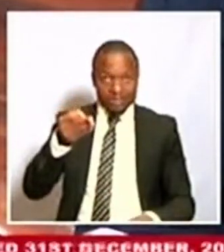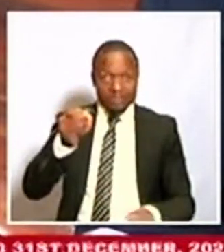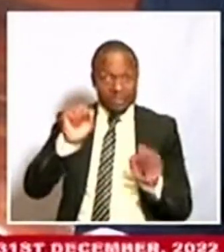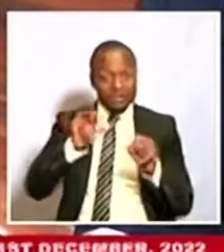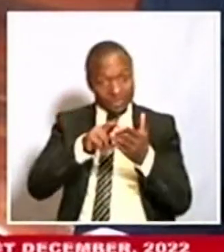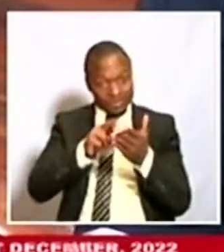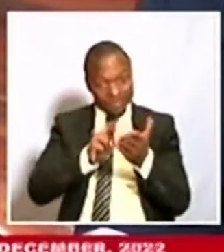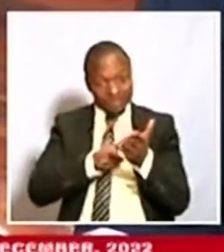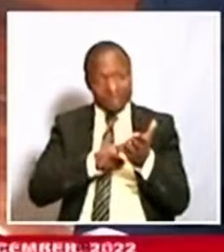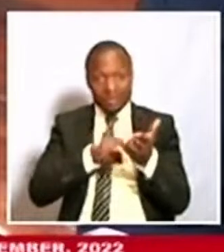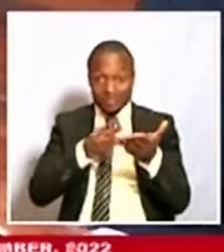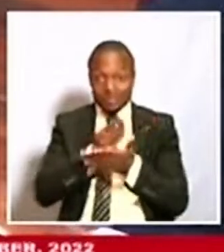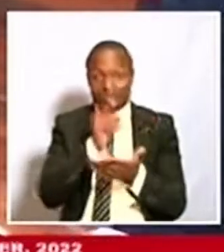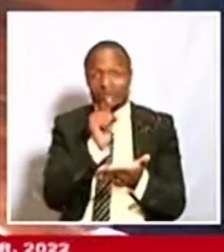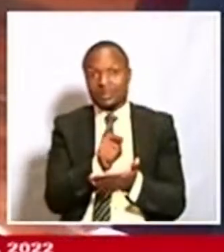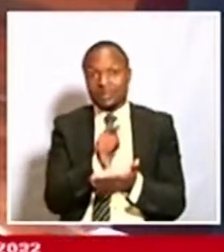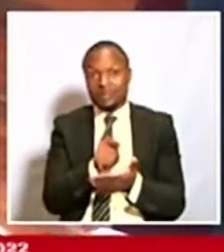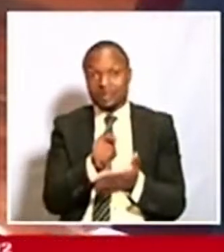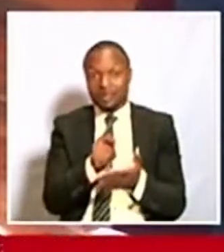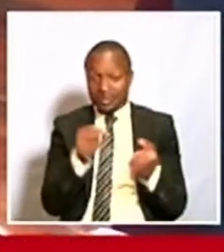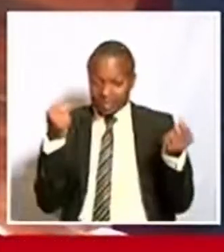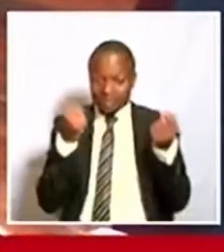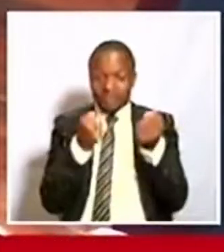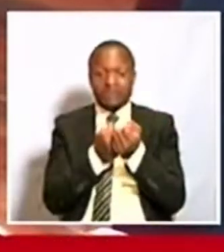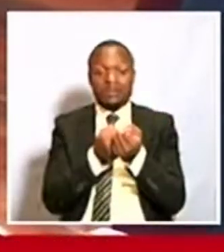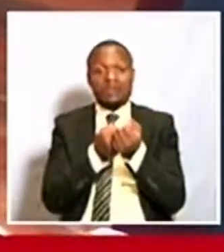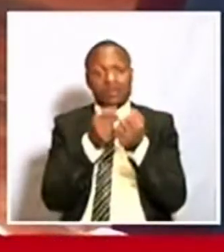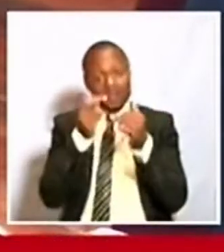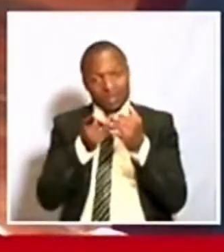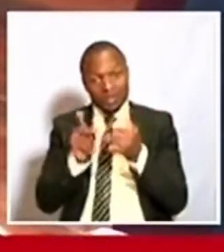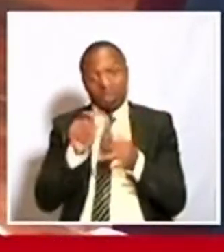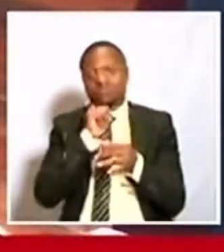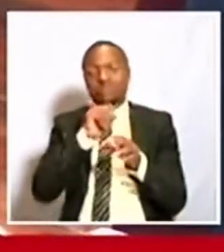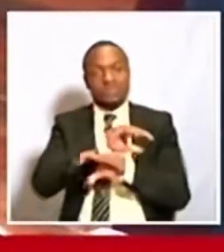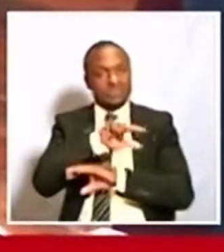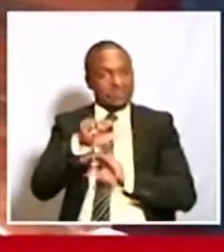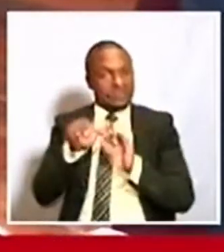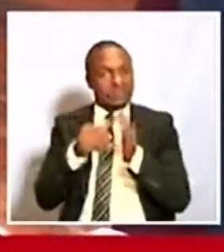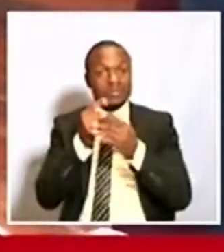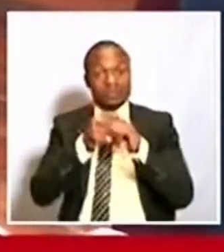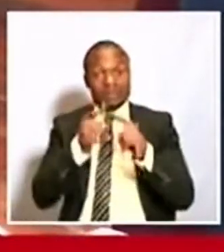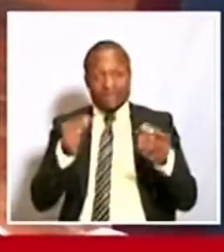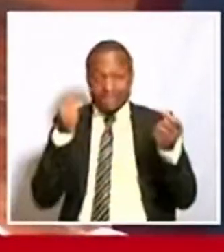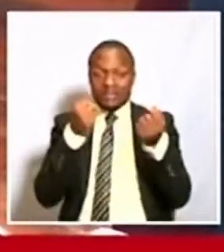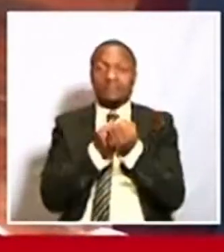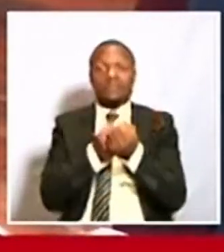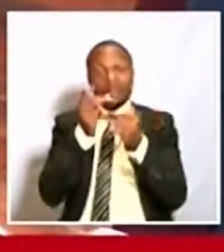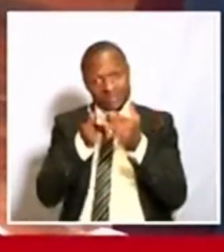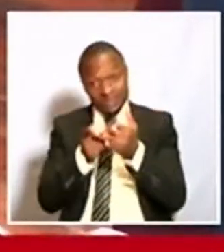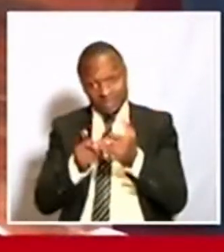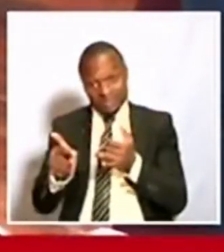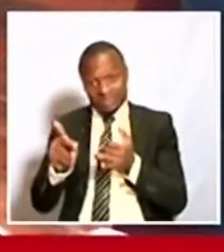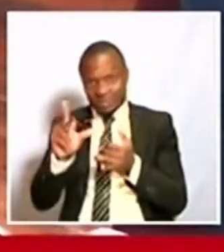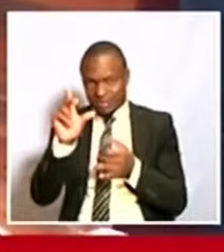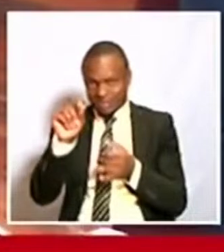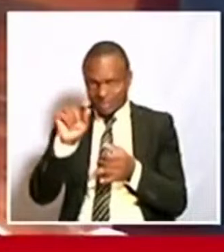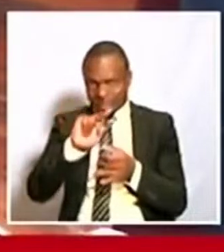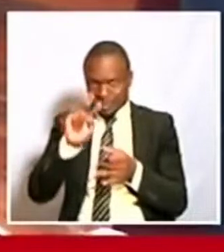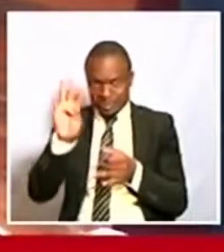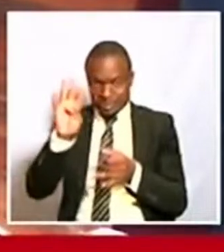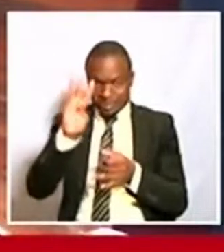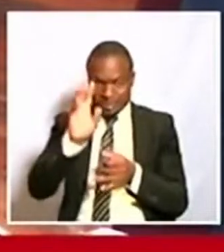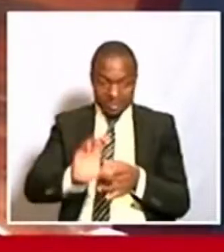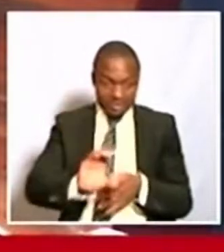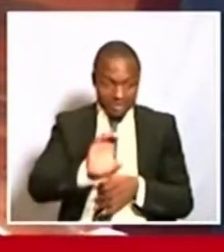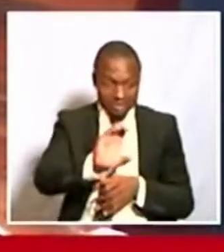as a correction there, that the bursary components, not all components, the bursary components for the 2024